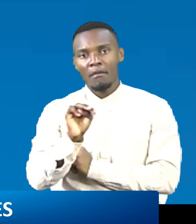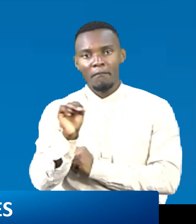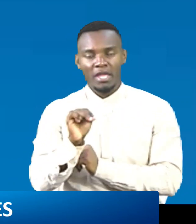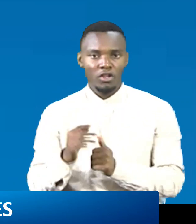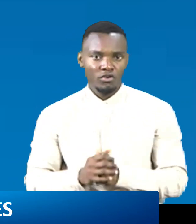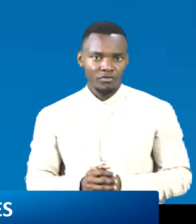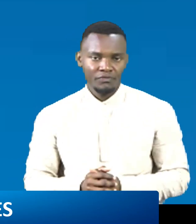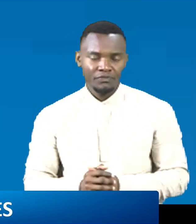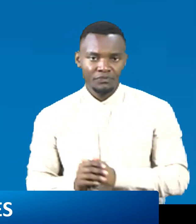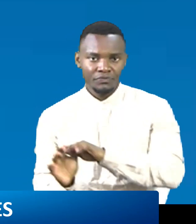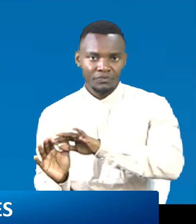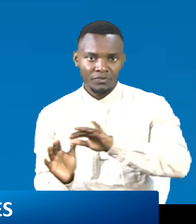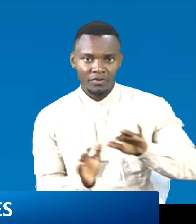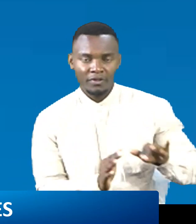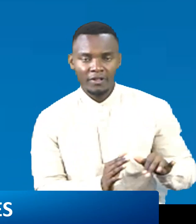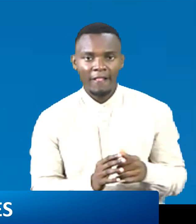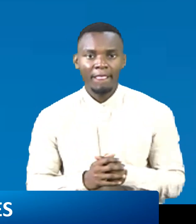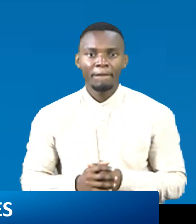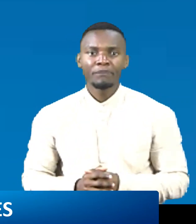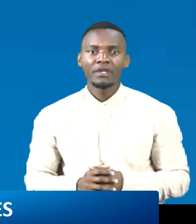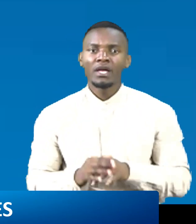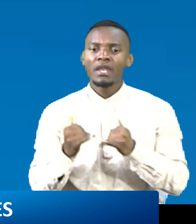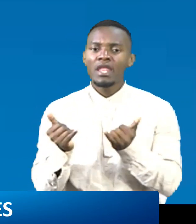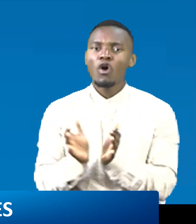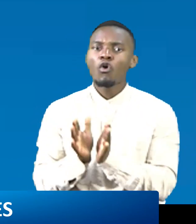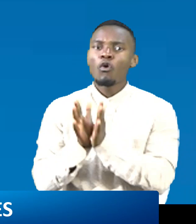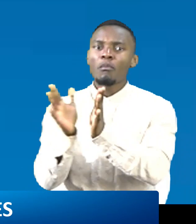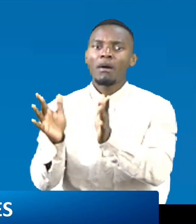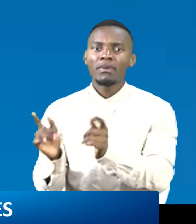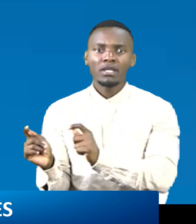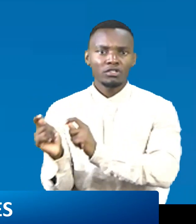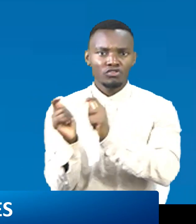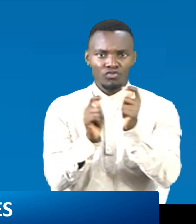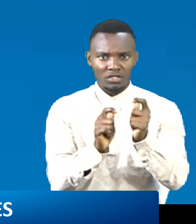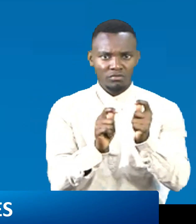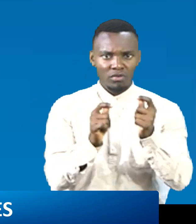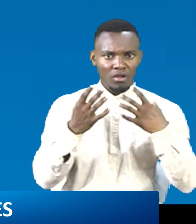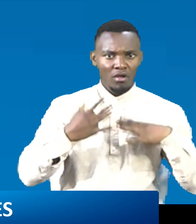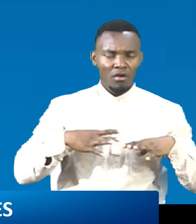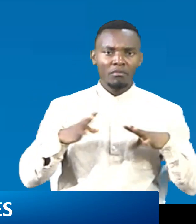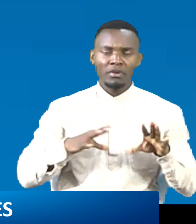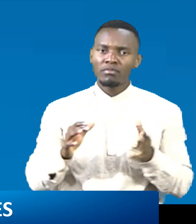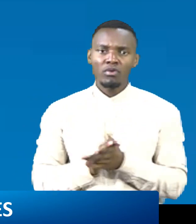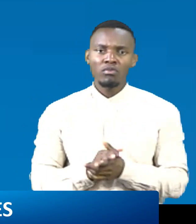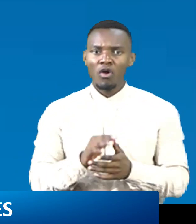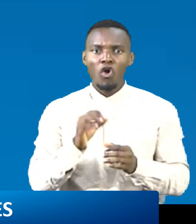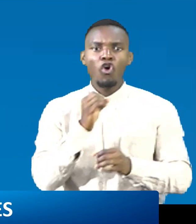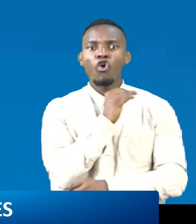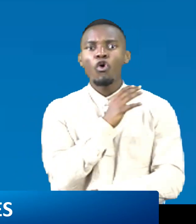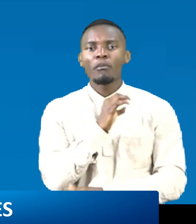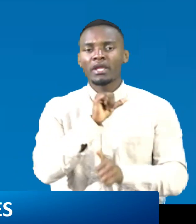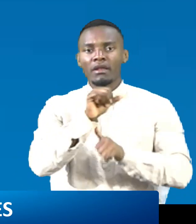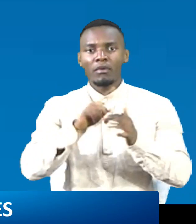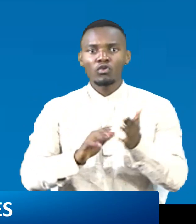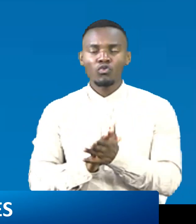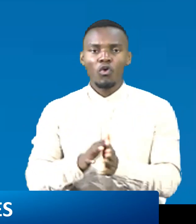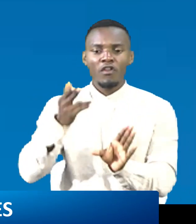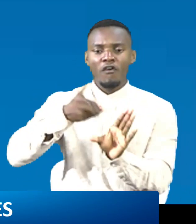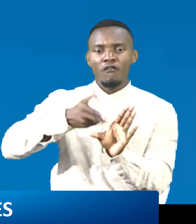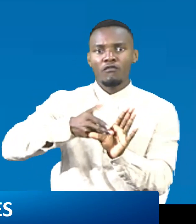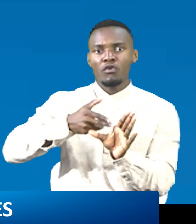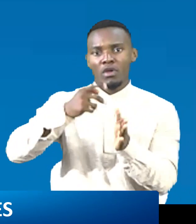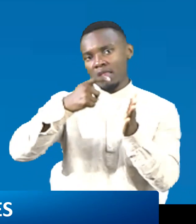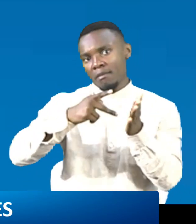And away from that story now to public transport operators decree hike in fuel prices.